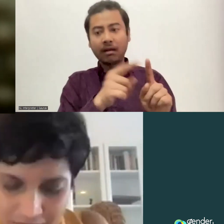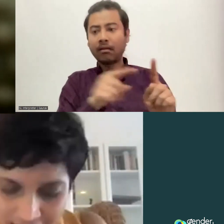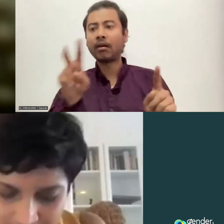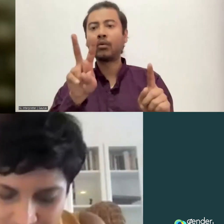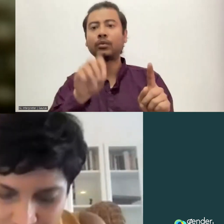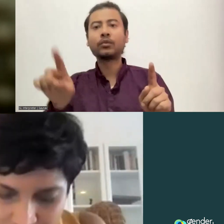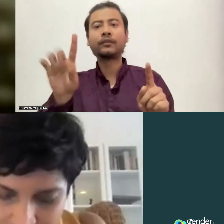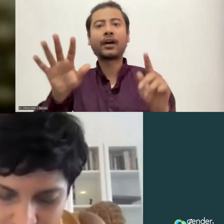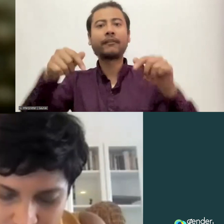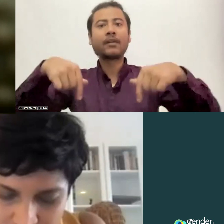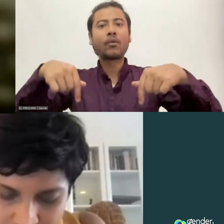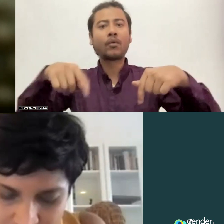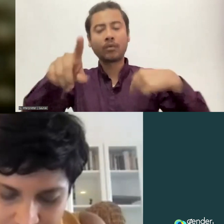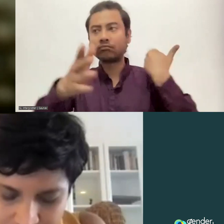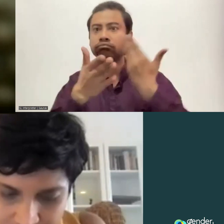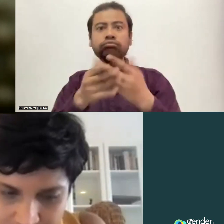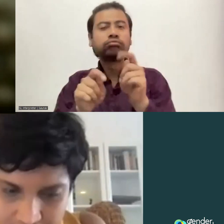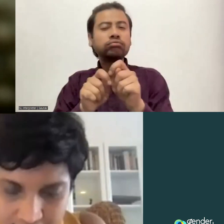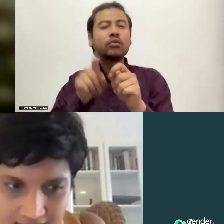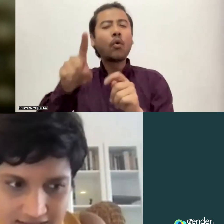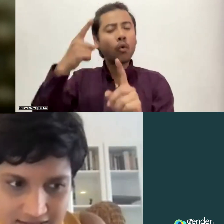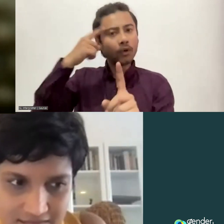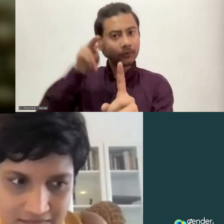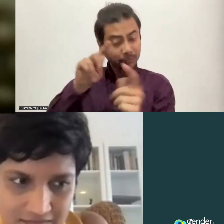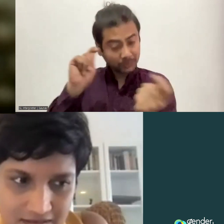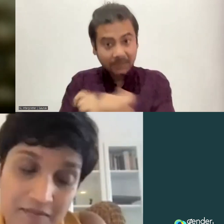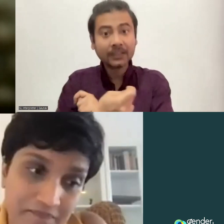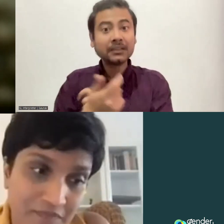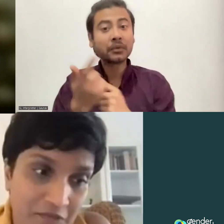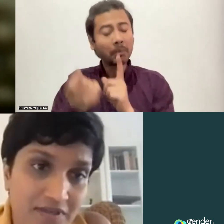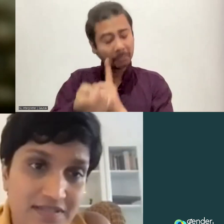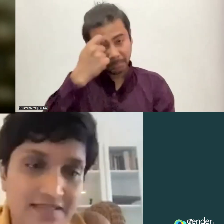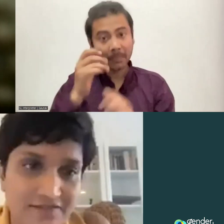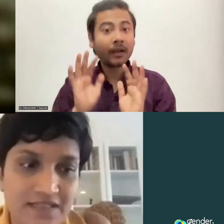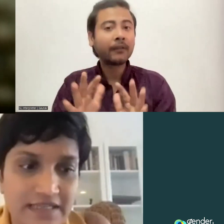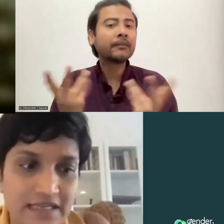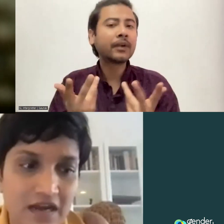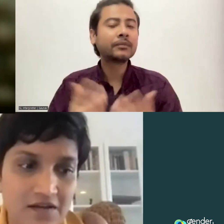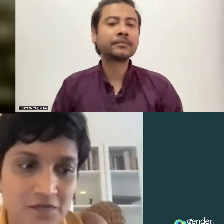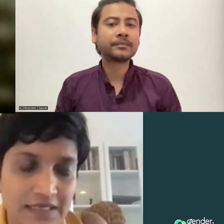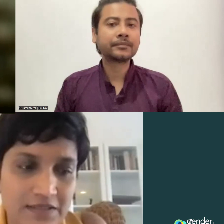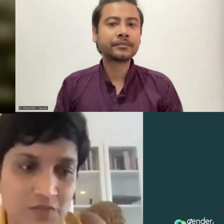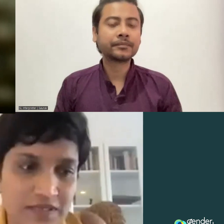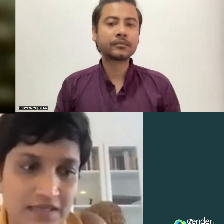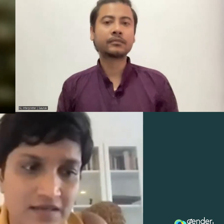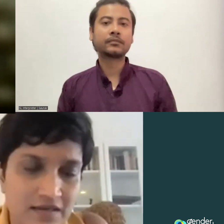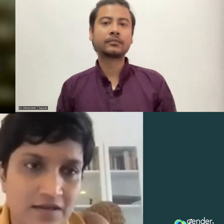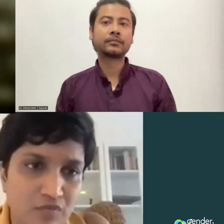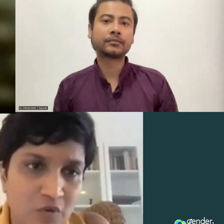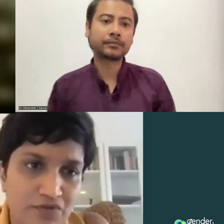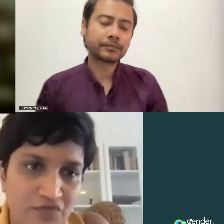I think it's changed in the sense that communities definitely are willing to